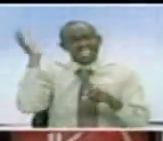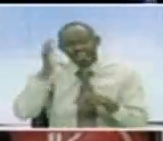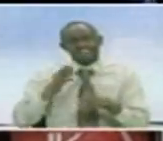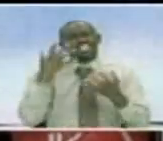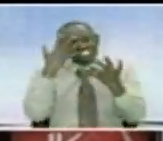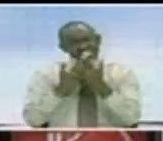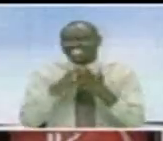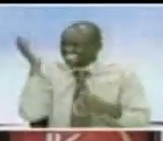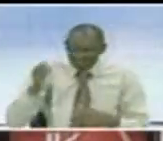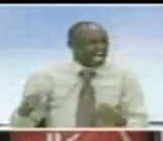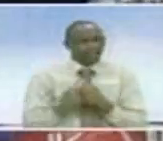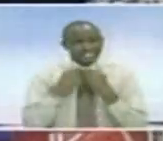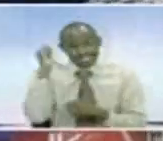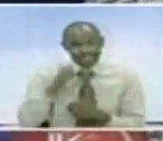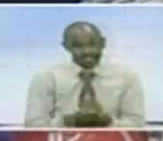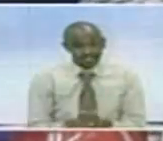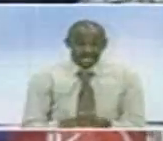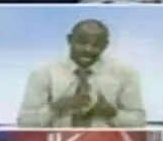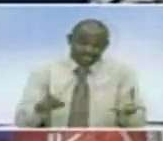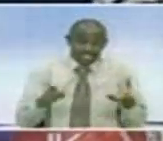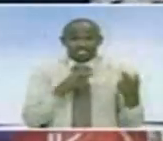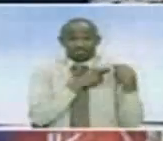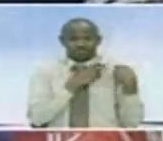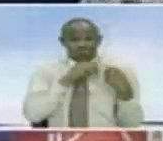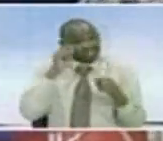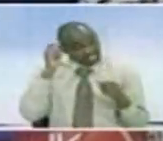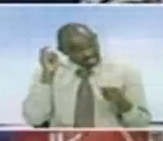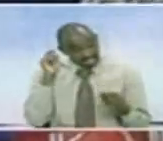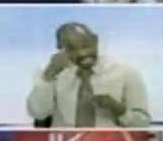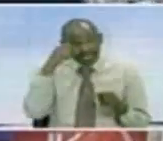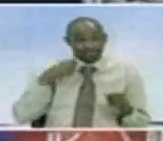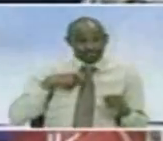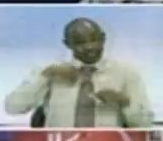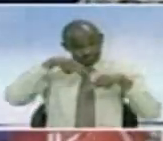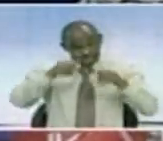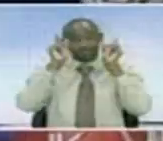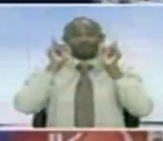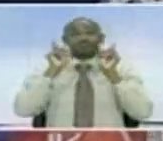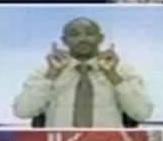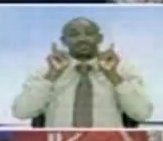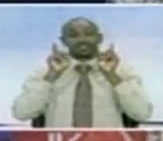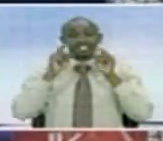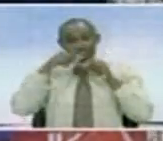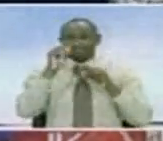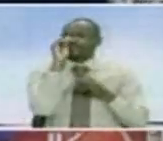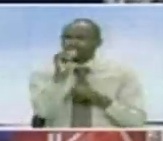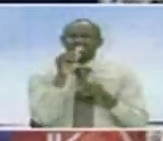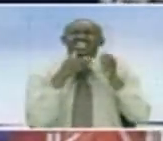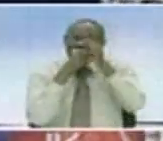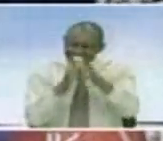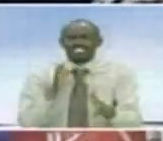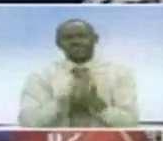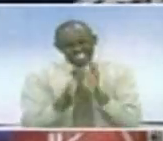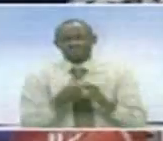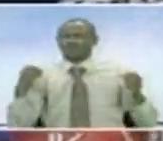in our life. It's not going to happen. It's up to Kenyans. It's up to Kenyans to put leaders who can enforce the law without fear